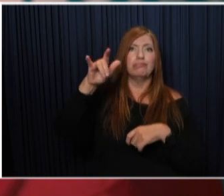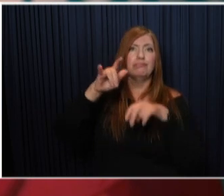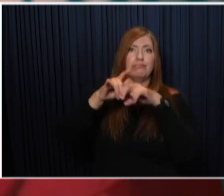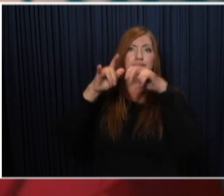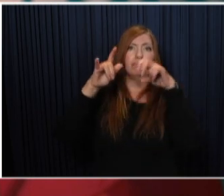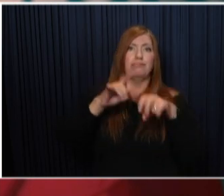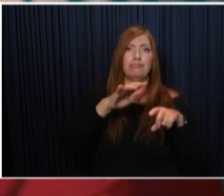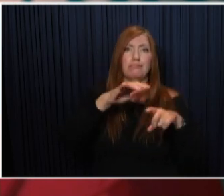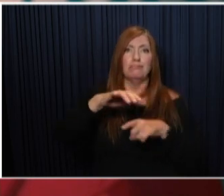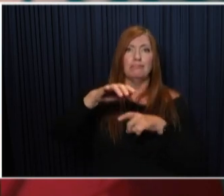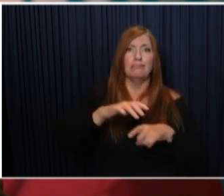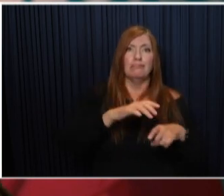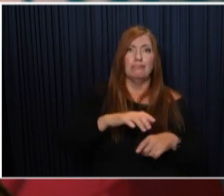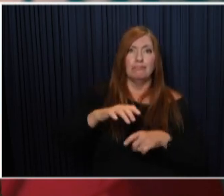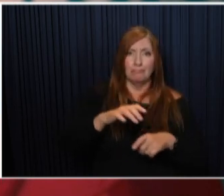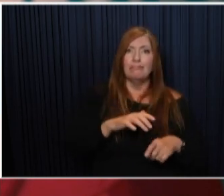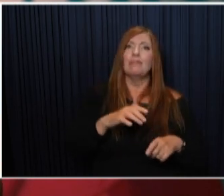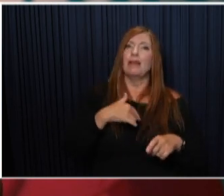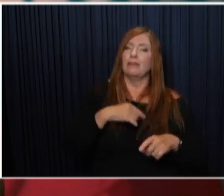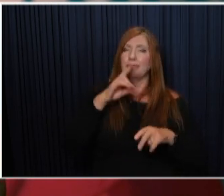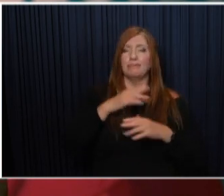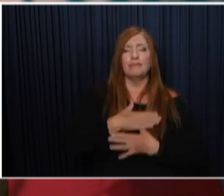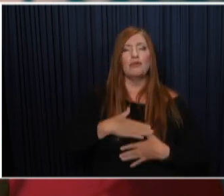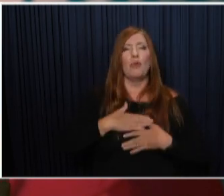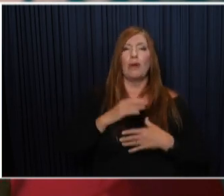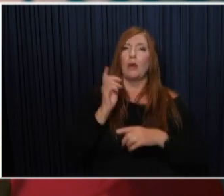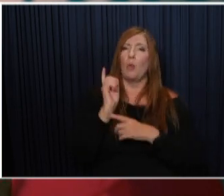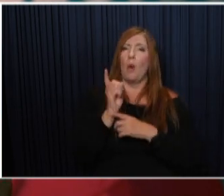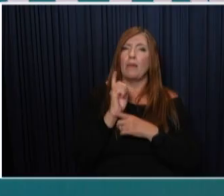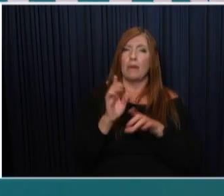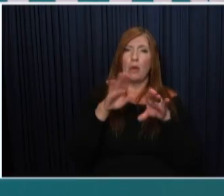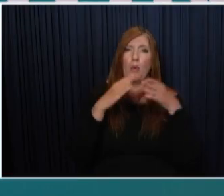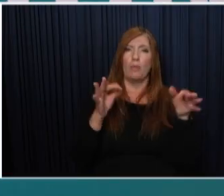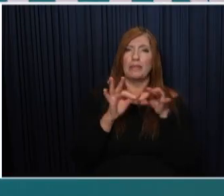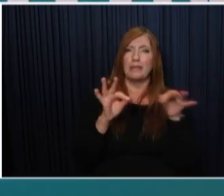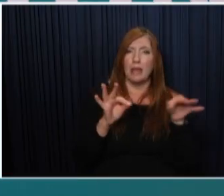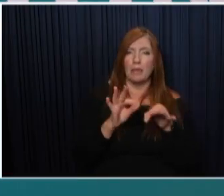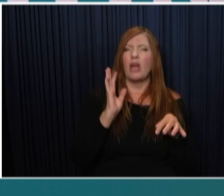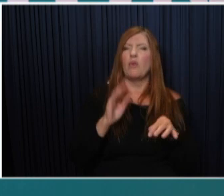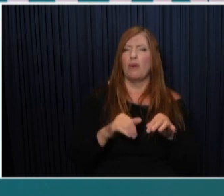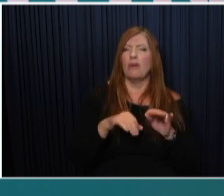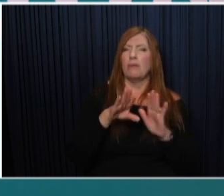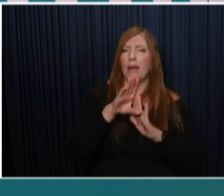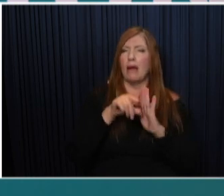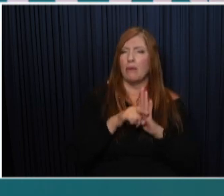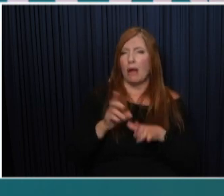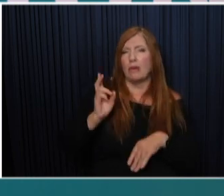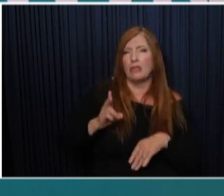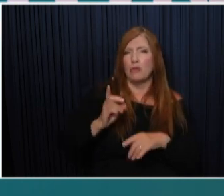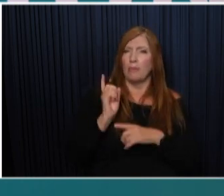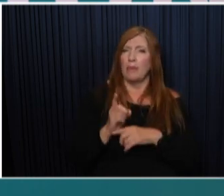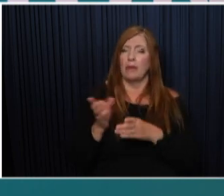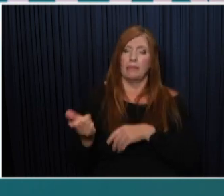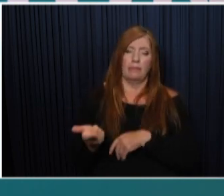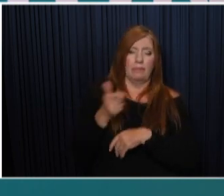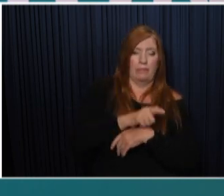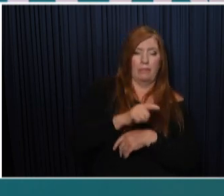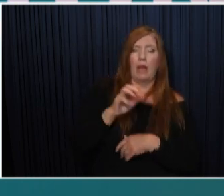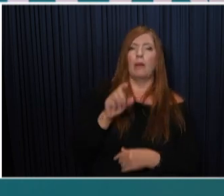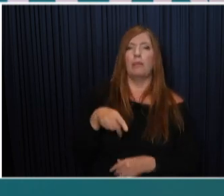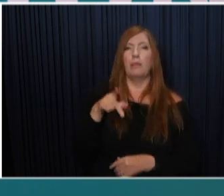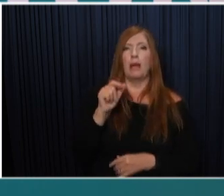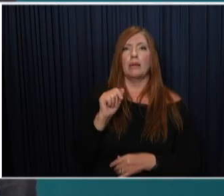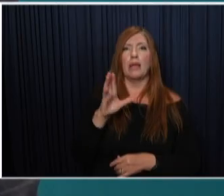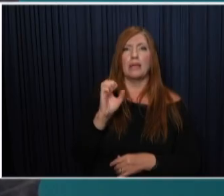for it. It was fun. Mr. Keeler, that's 1 minute for your opening statement. Okay. We'll get more into both of your backgrounds in just a moment, but Ms. Placentia, you have 1 minute.